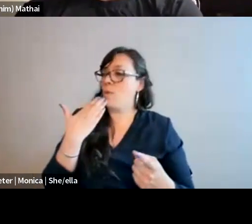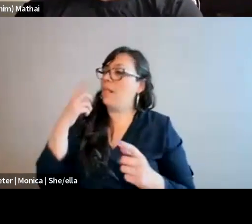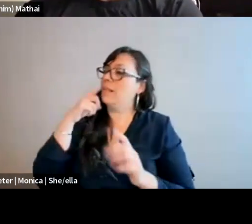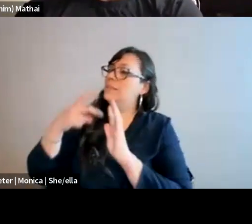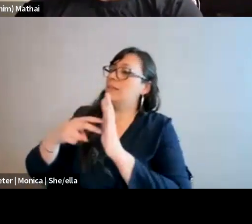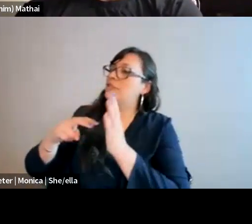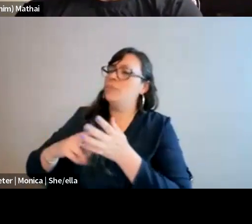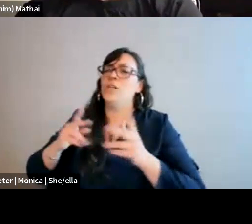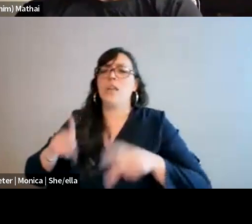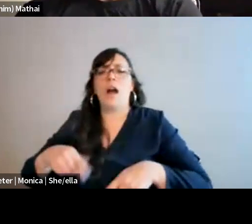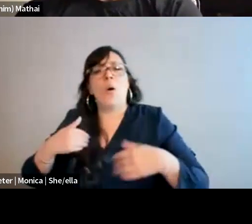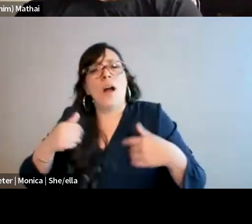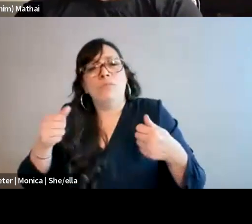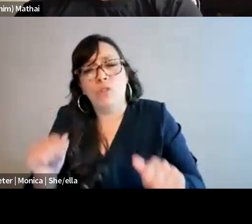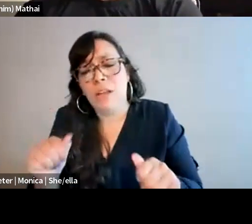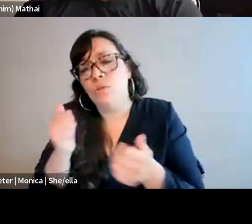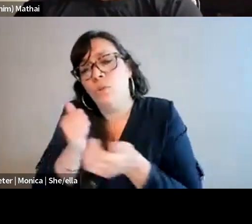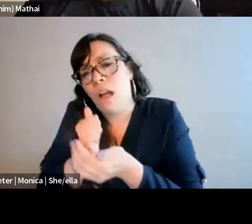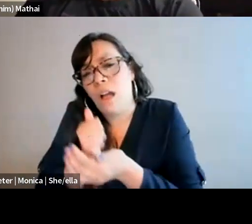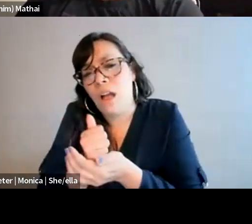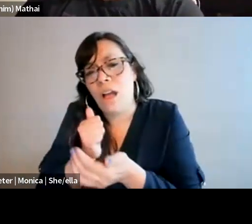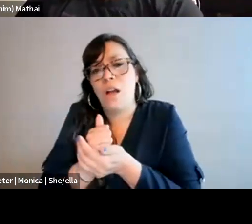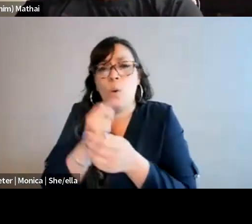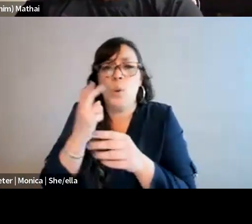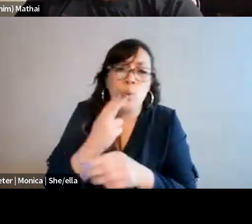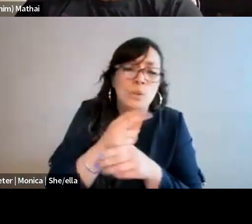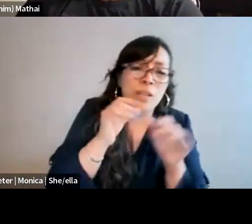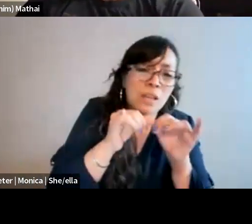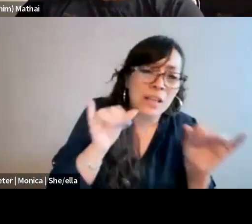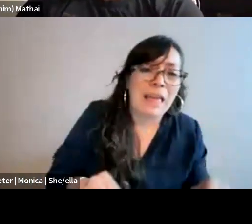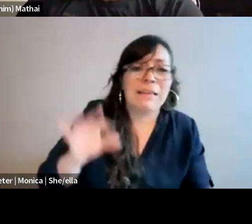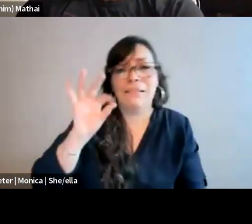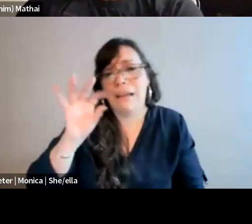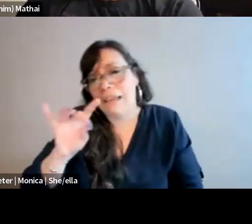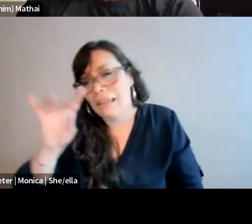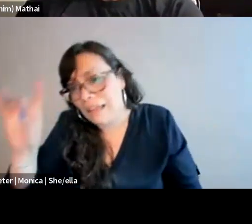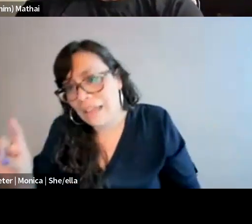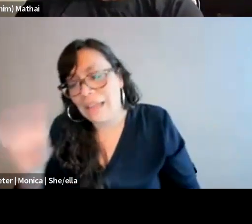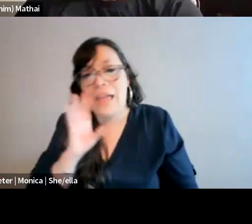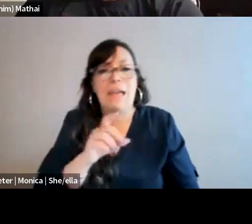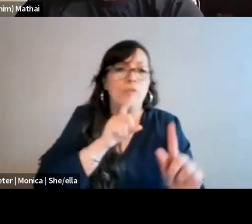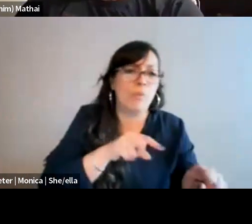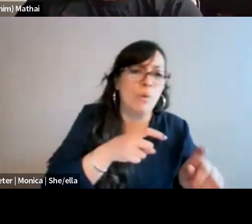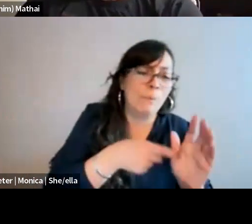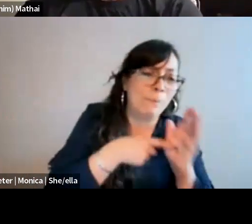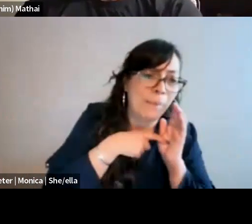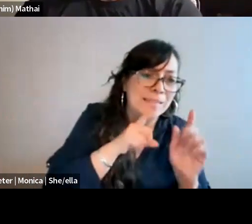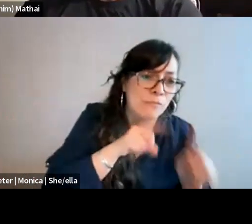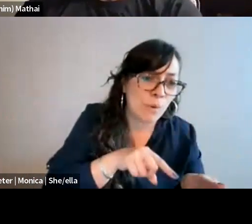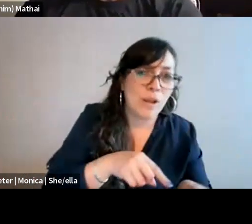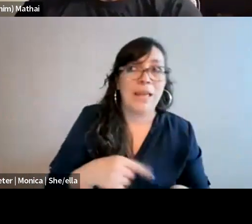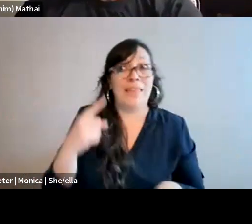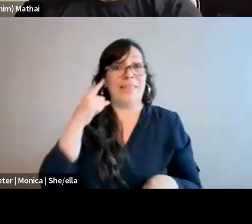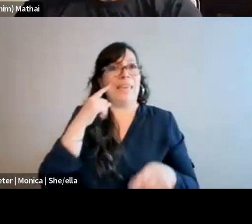person who resorts to these systems like 988 and reported mandating, thinking that they're